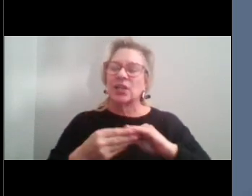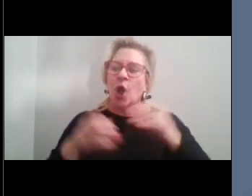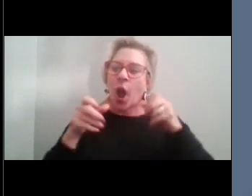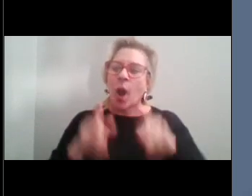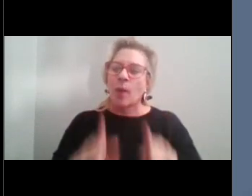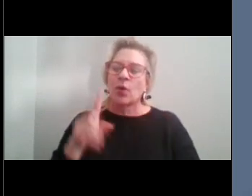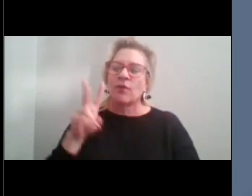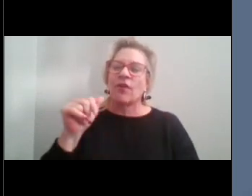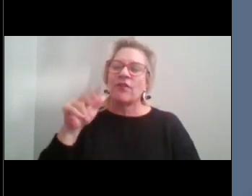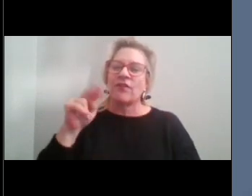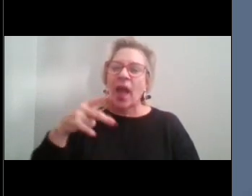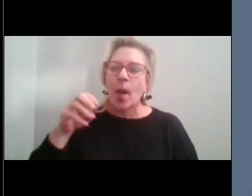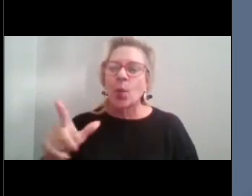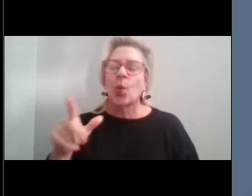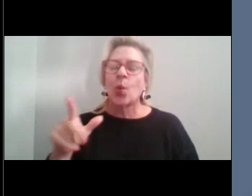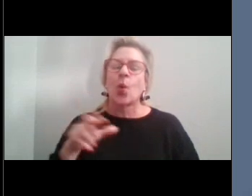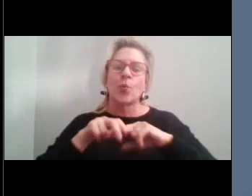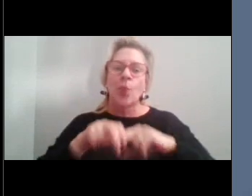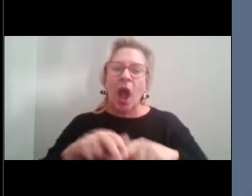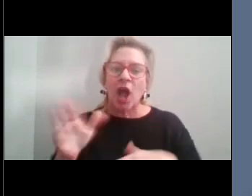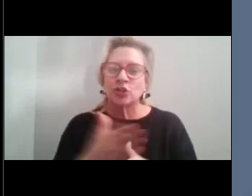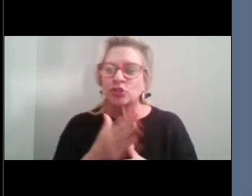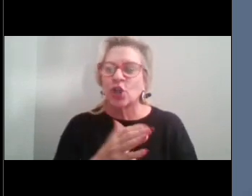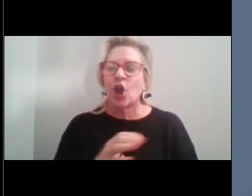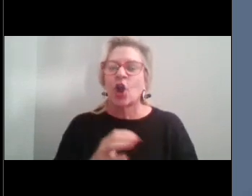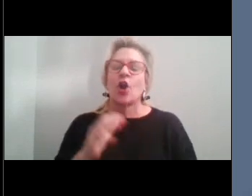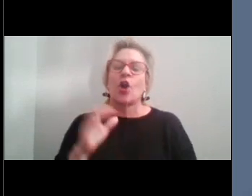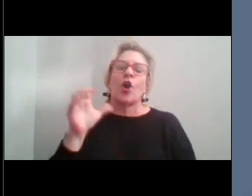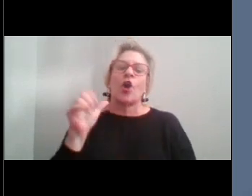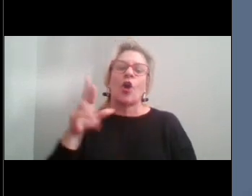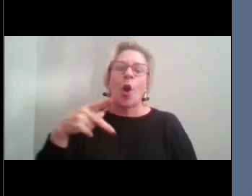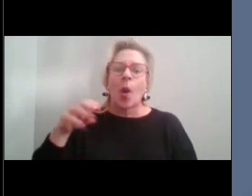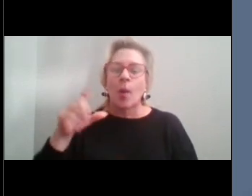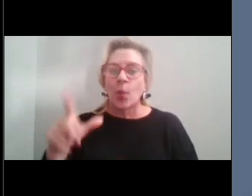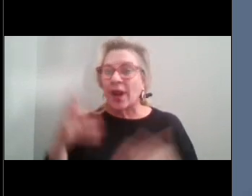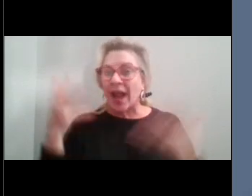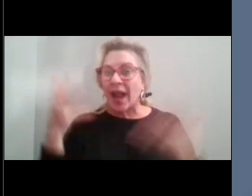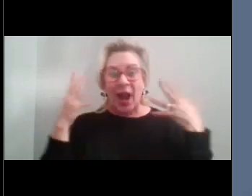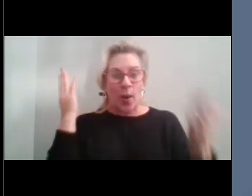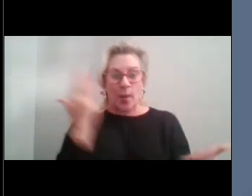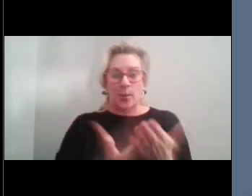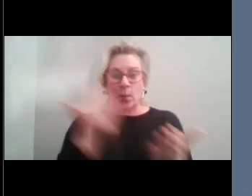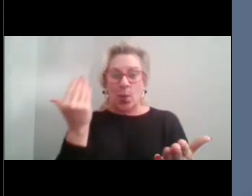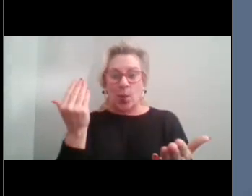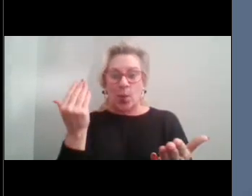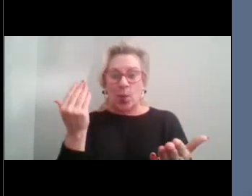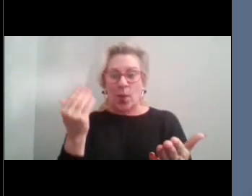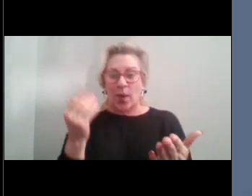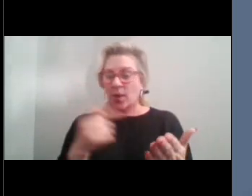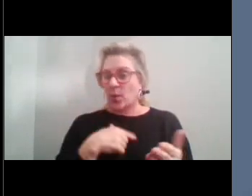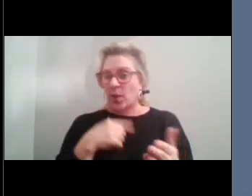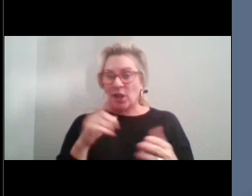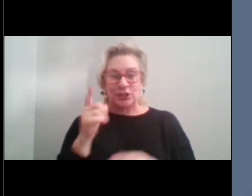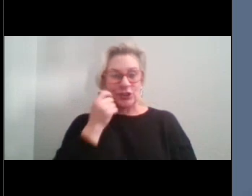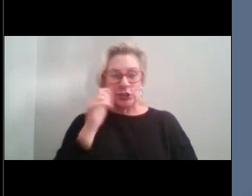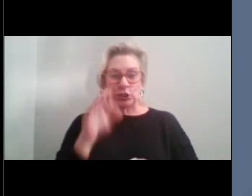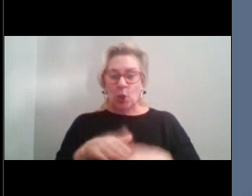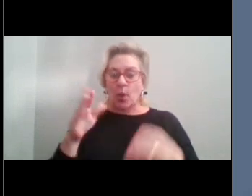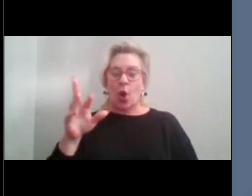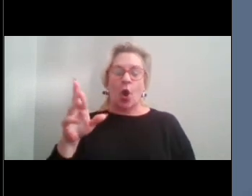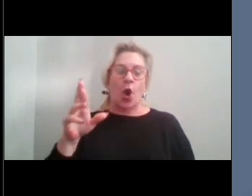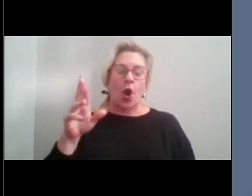ride share, car share, but most importantly for us, and it was proven almost right after we opened on the 91, RTA,